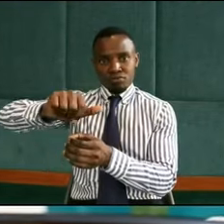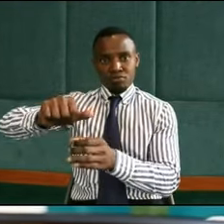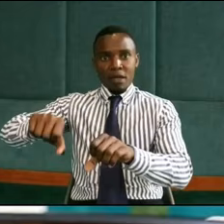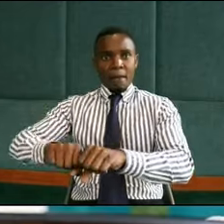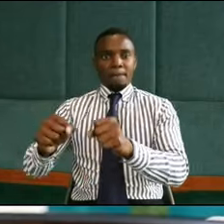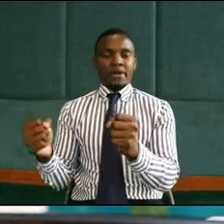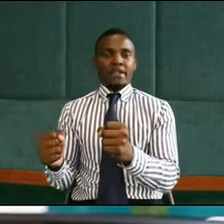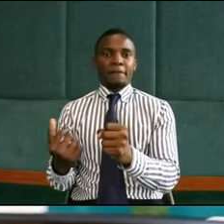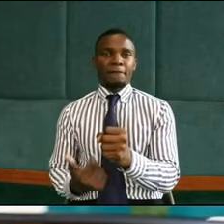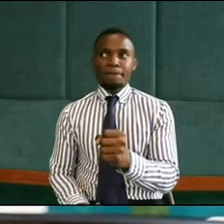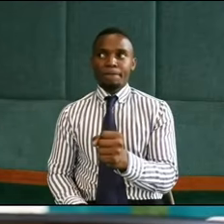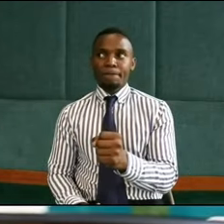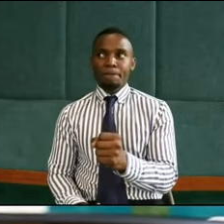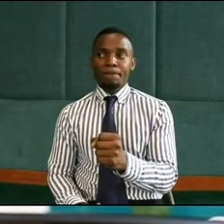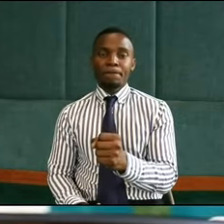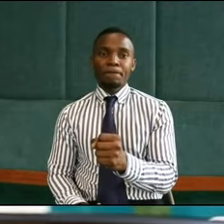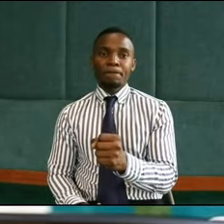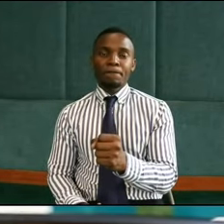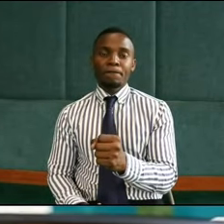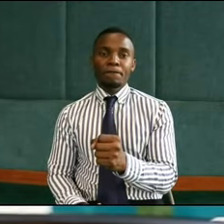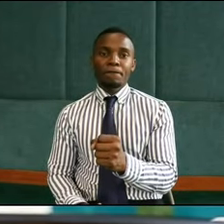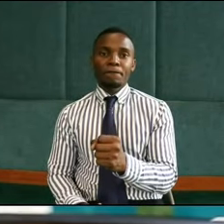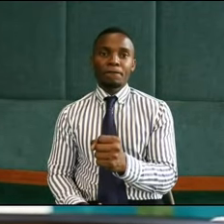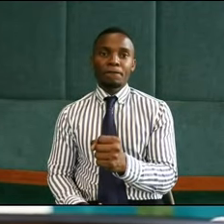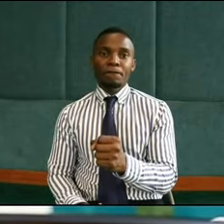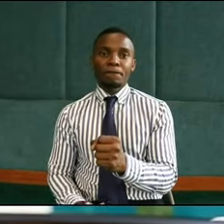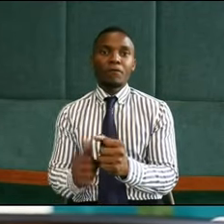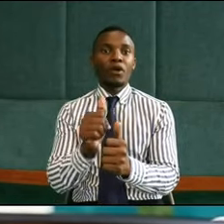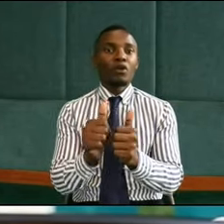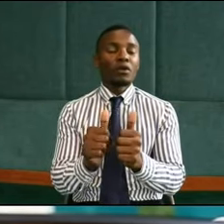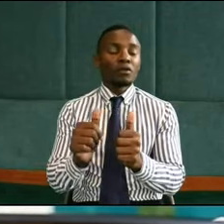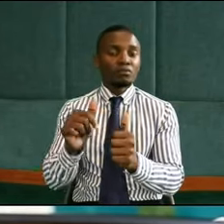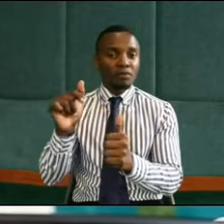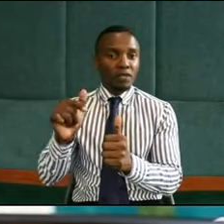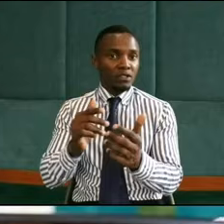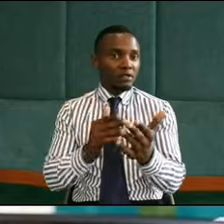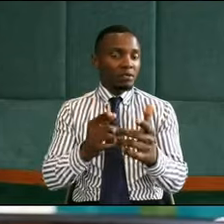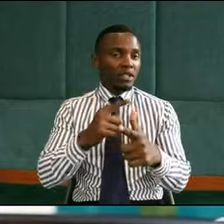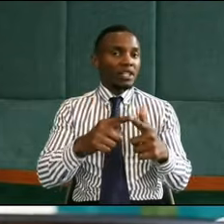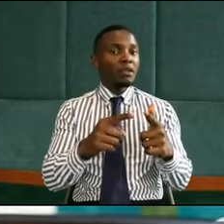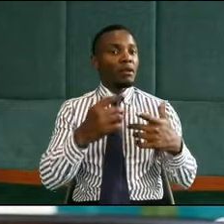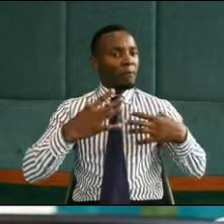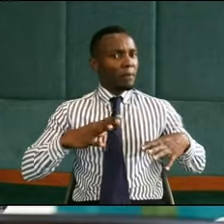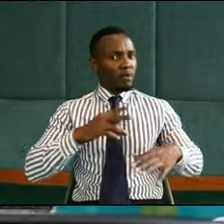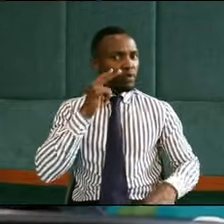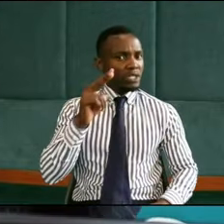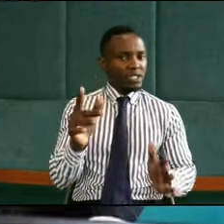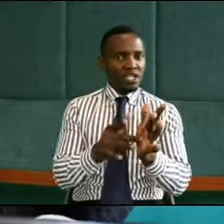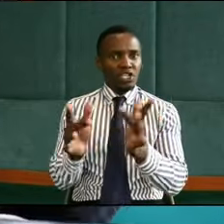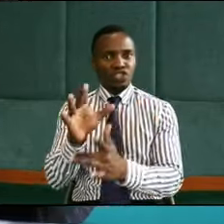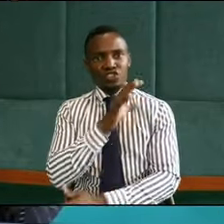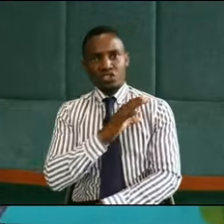alabaster flask, that Jesus Christ, people may see him, people may see his life, people